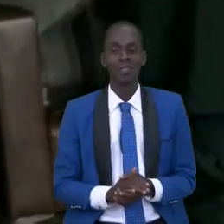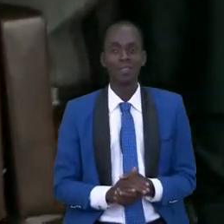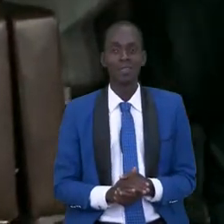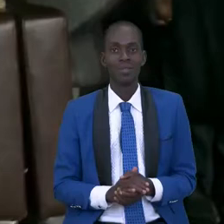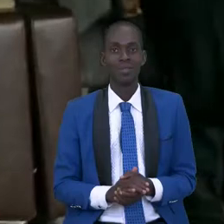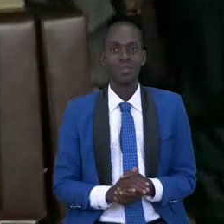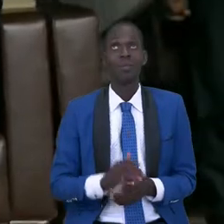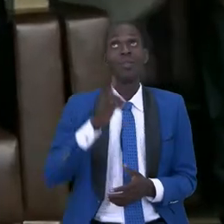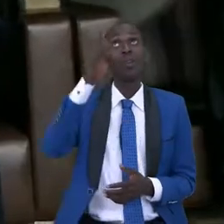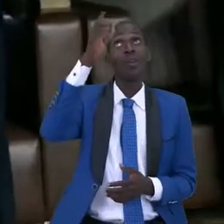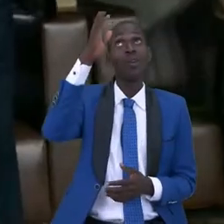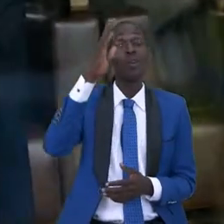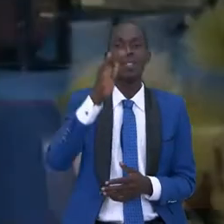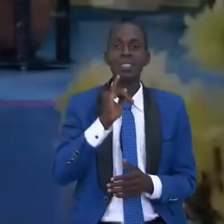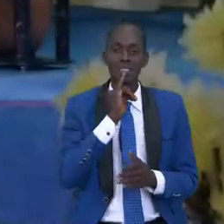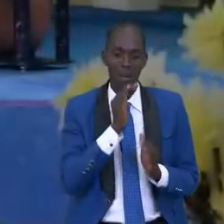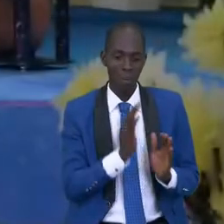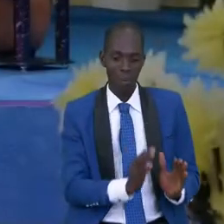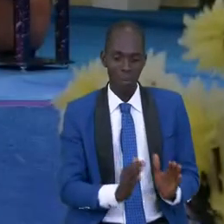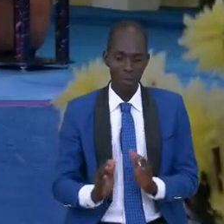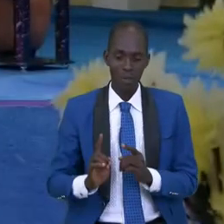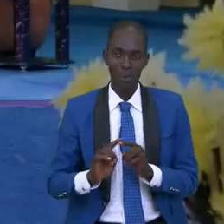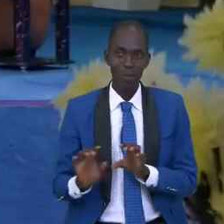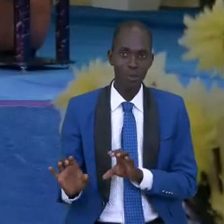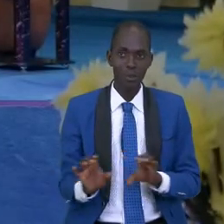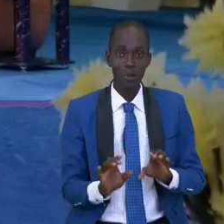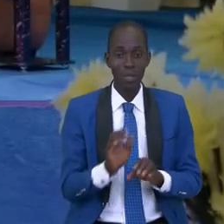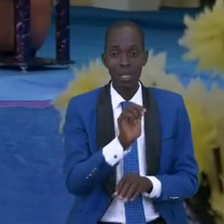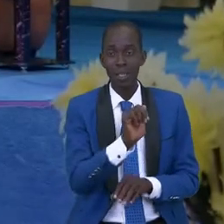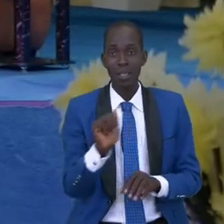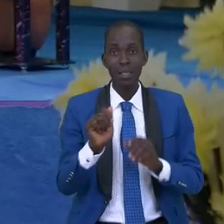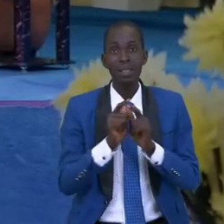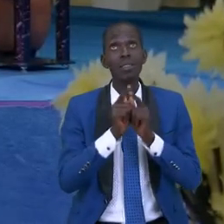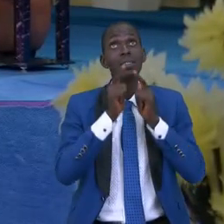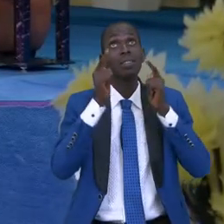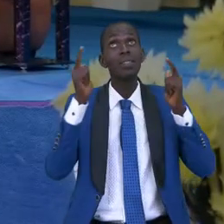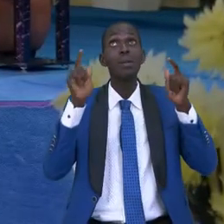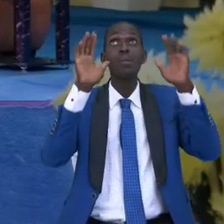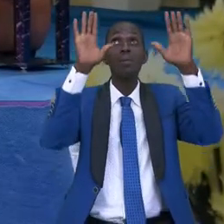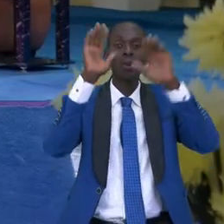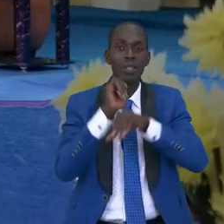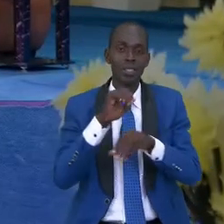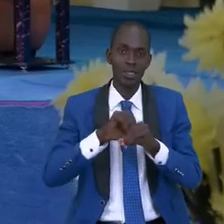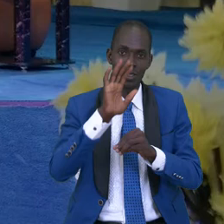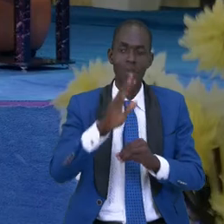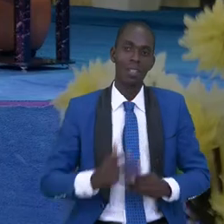God is about to do a great miracle in your life.